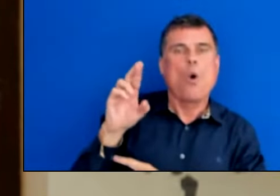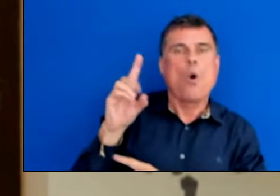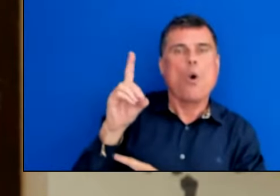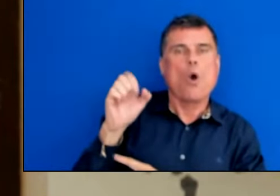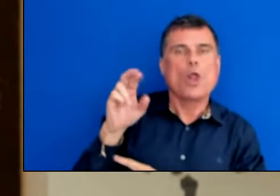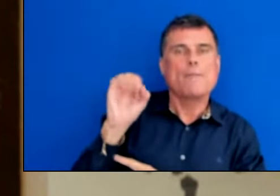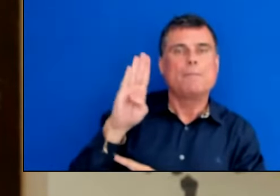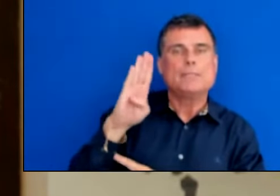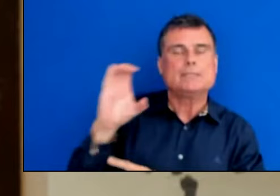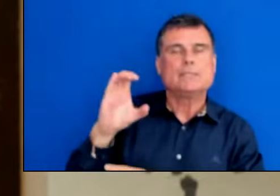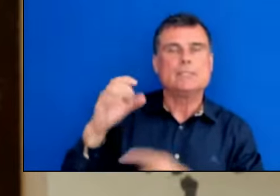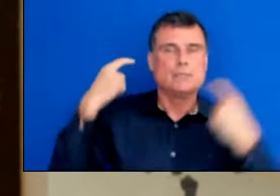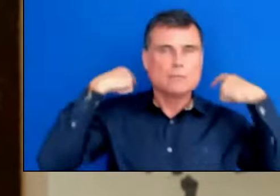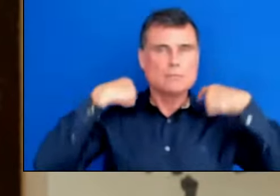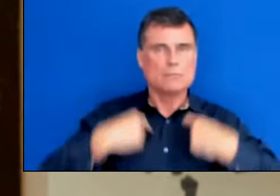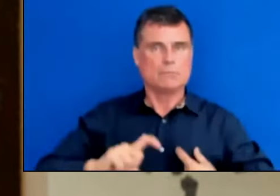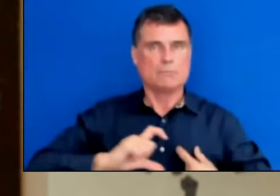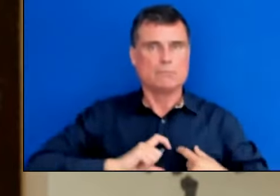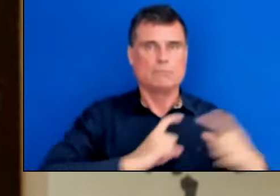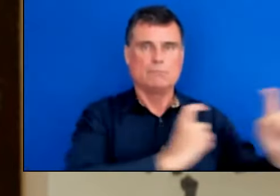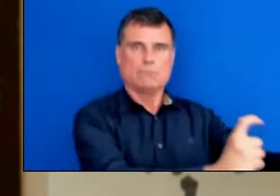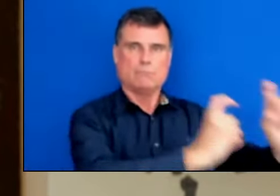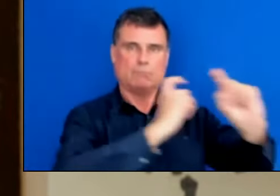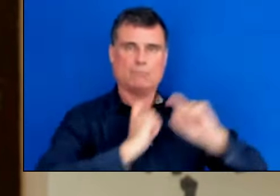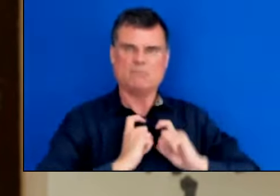September of 2018.